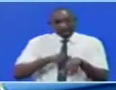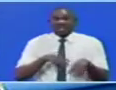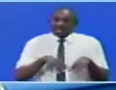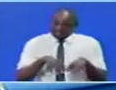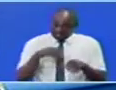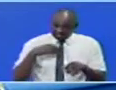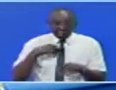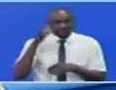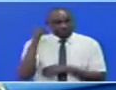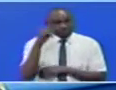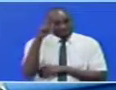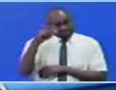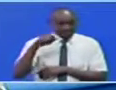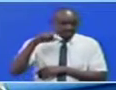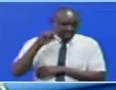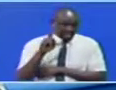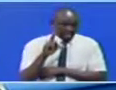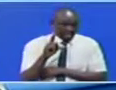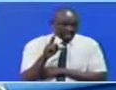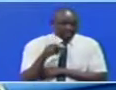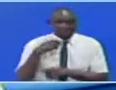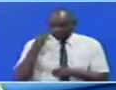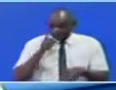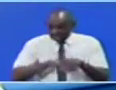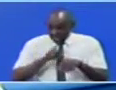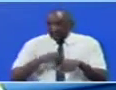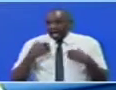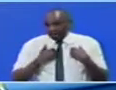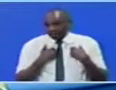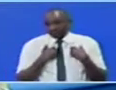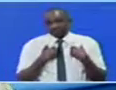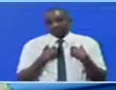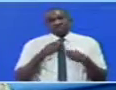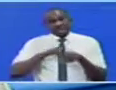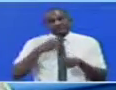Kenya Power Utility attaining the set retirement age.